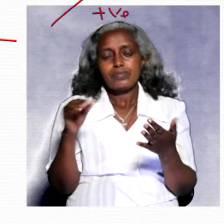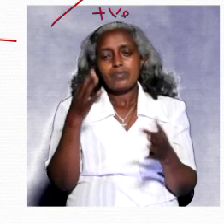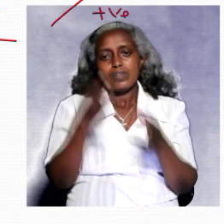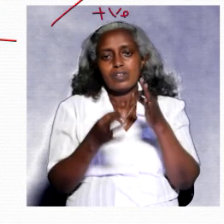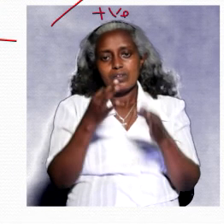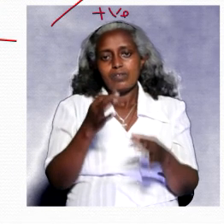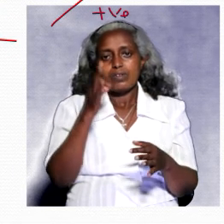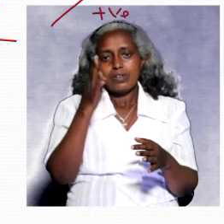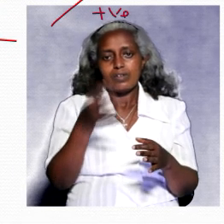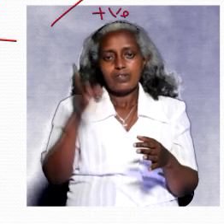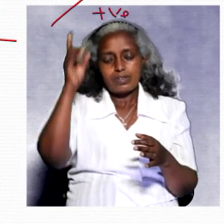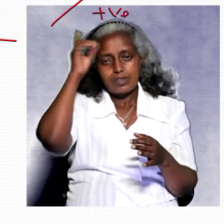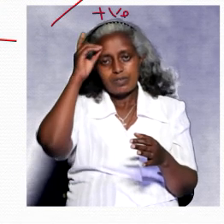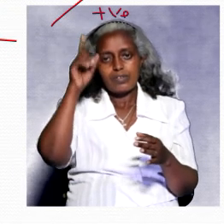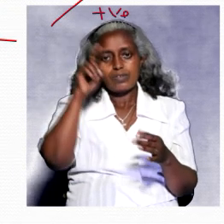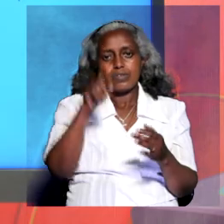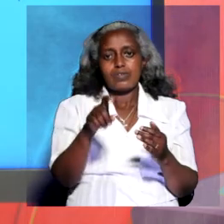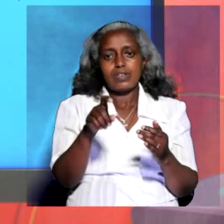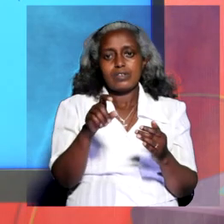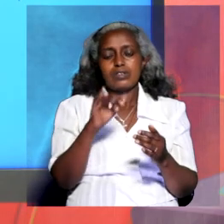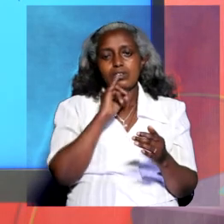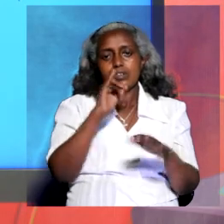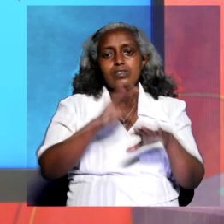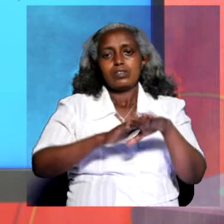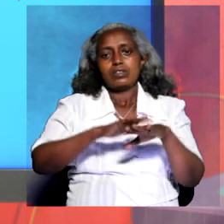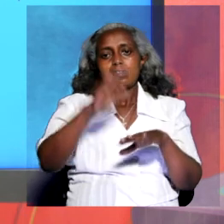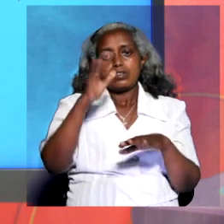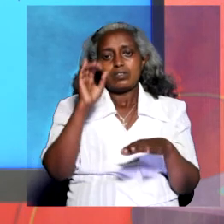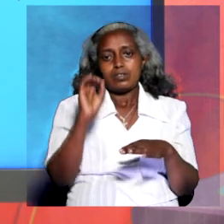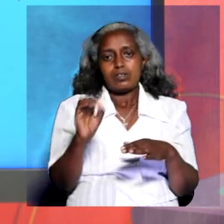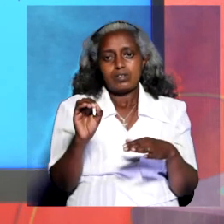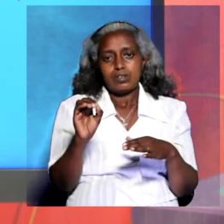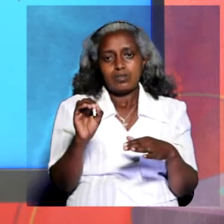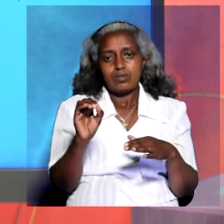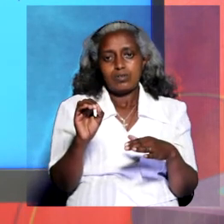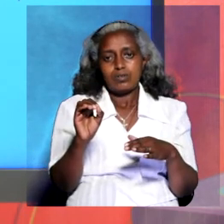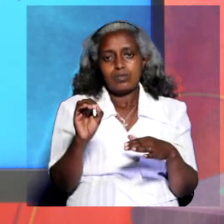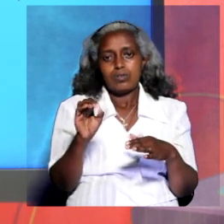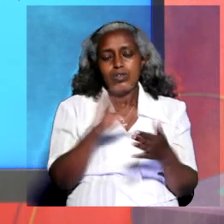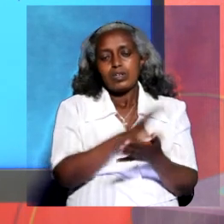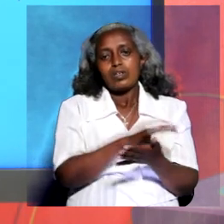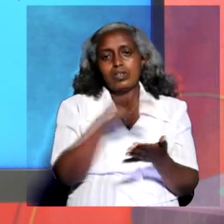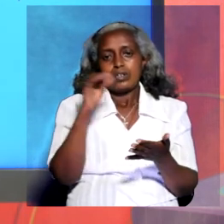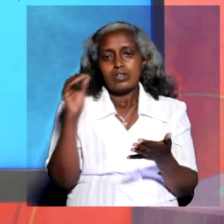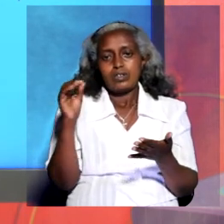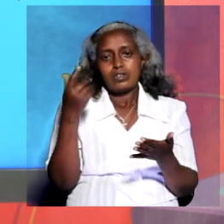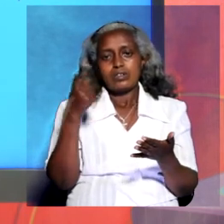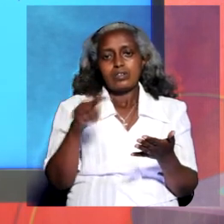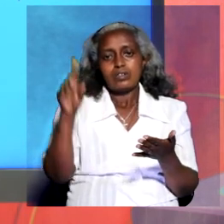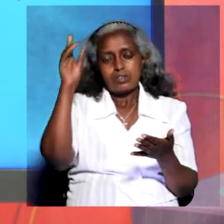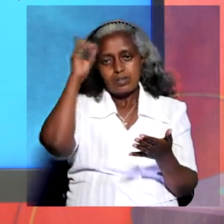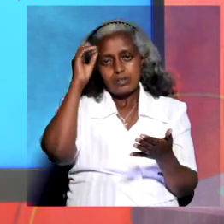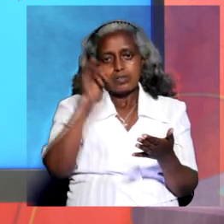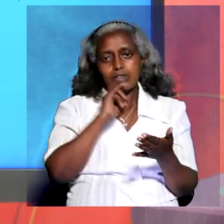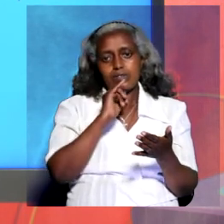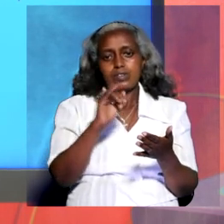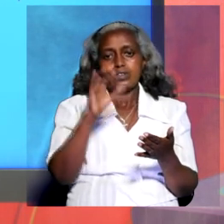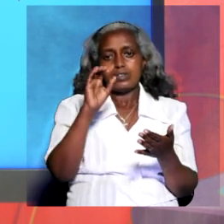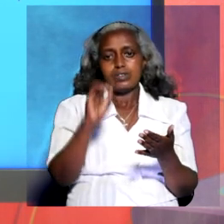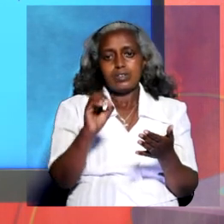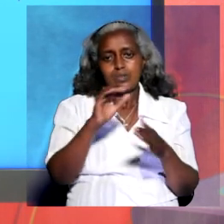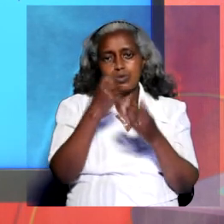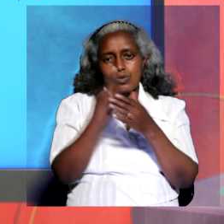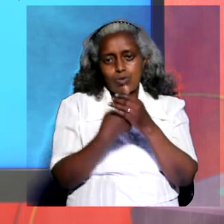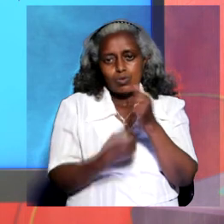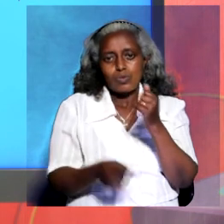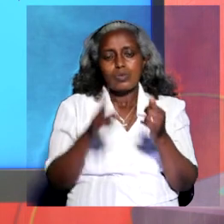if f derivative of x is greater than 0, and the derivative is 0